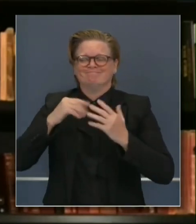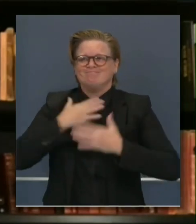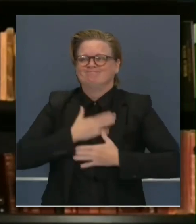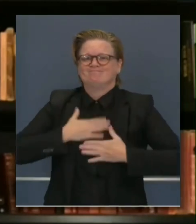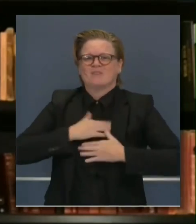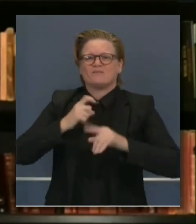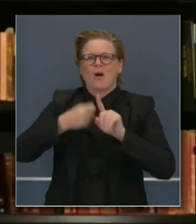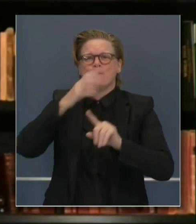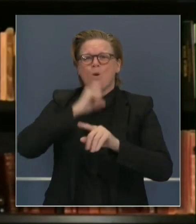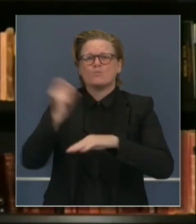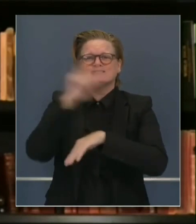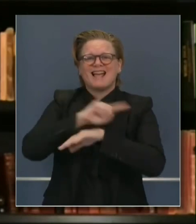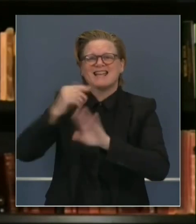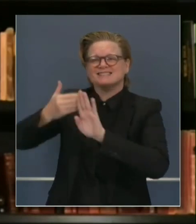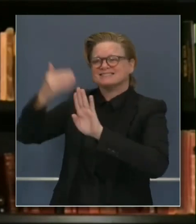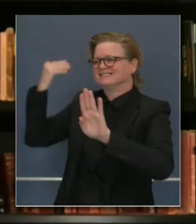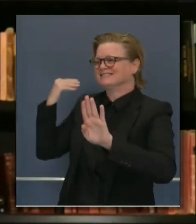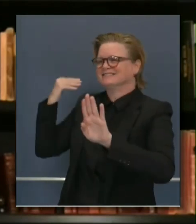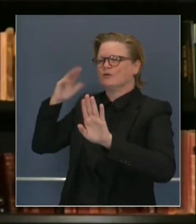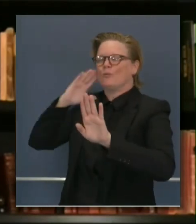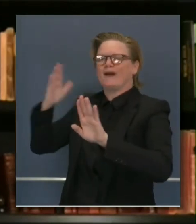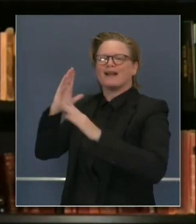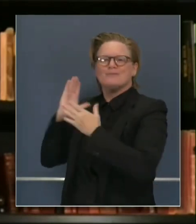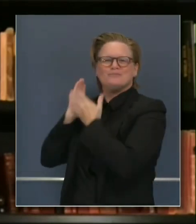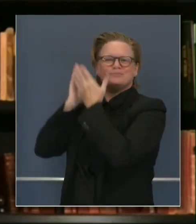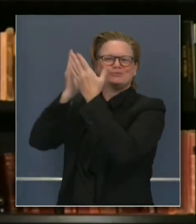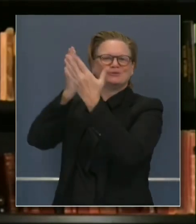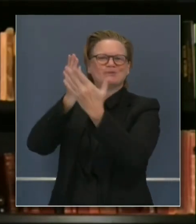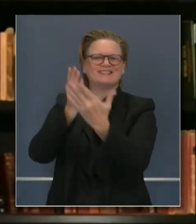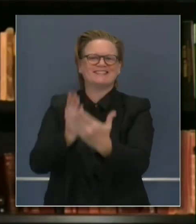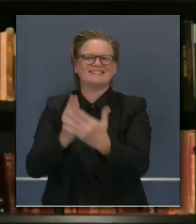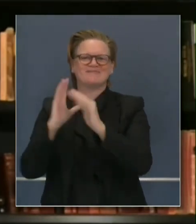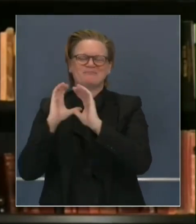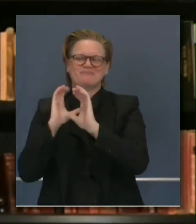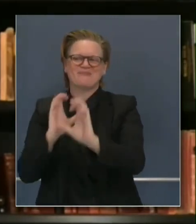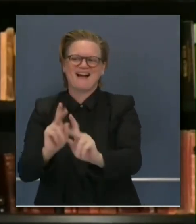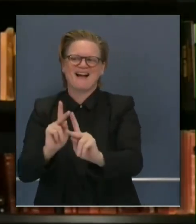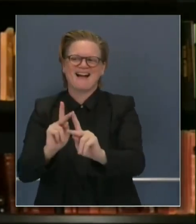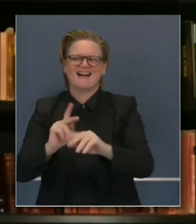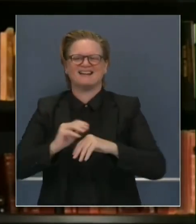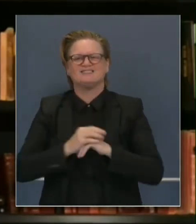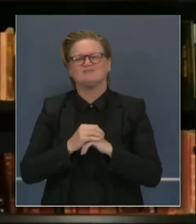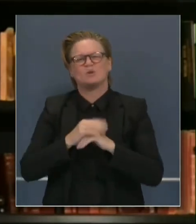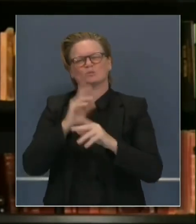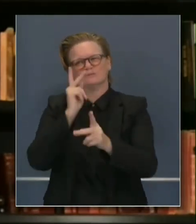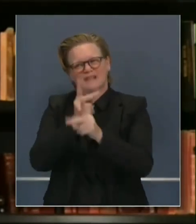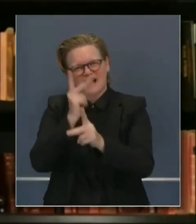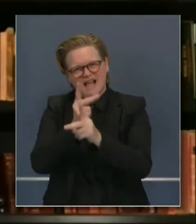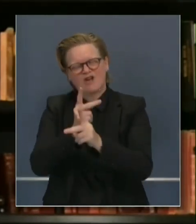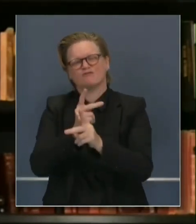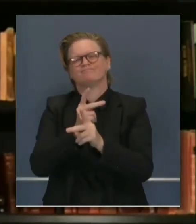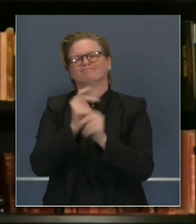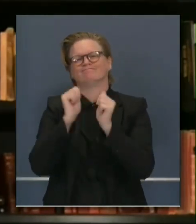many, many years prior to 2020. Take care, everybody, and thank you for the privilege of your time.